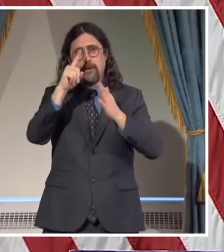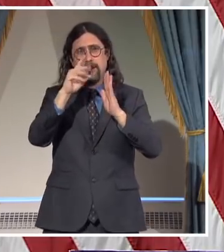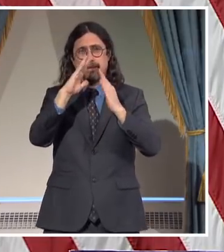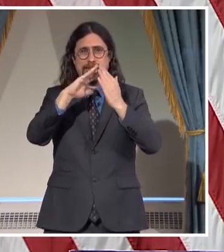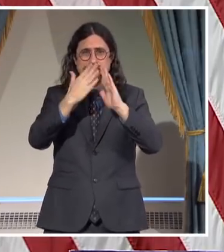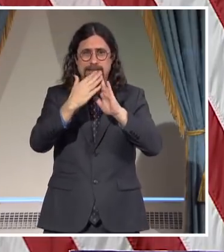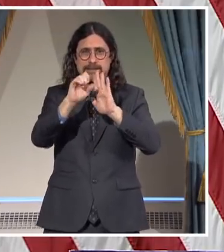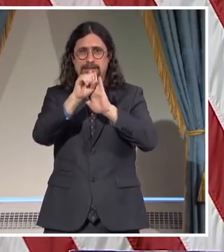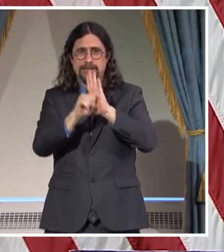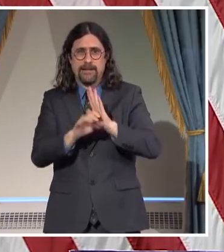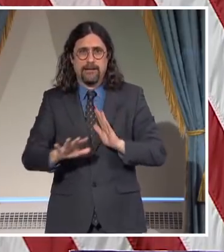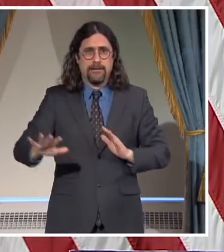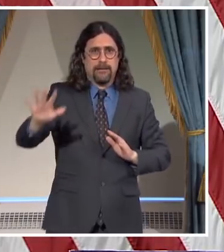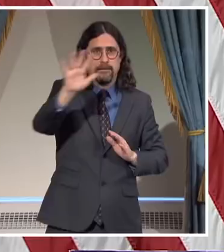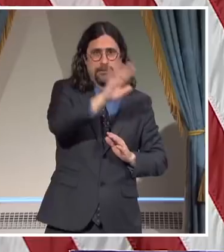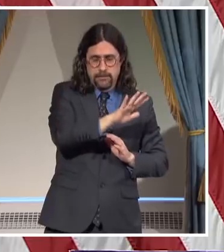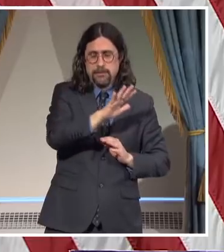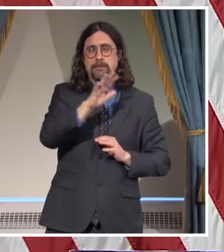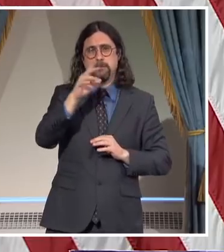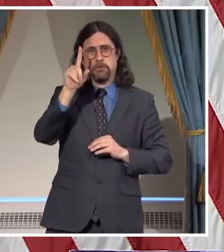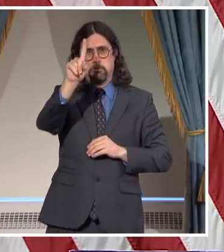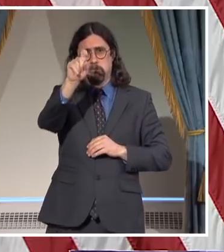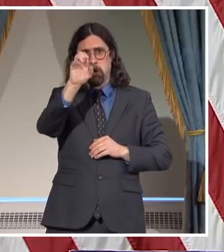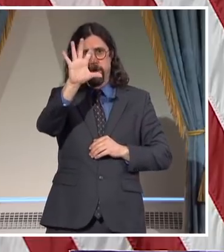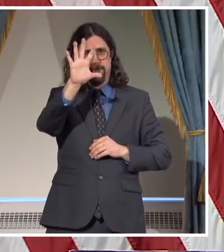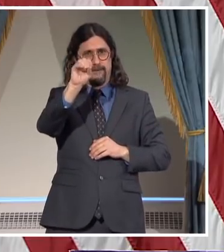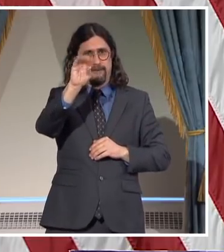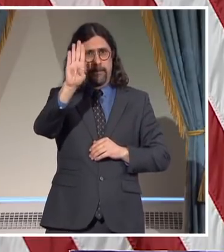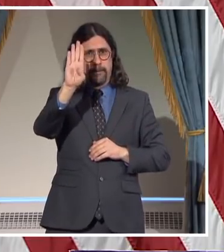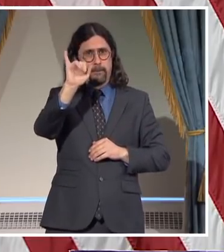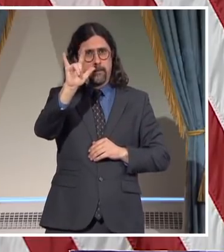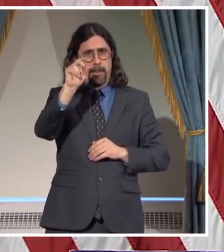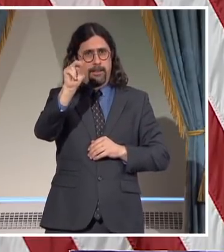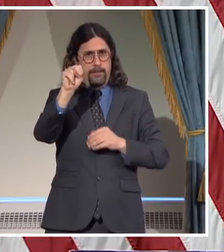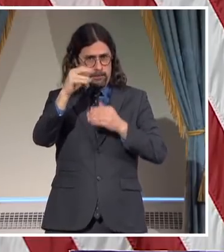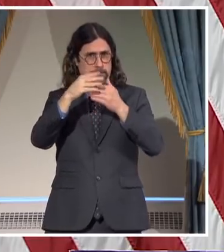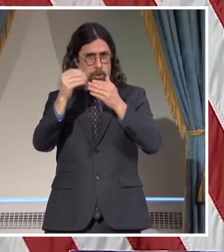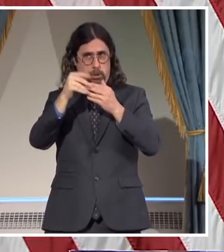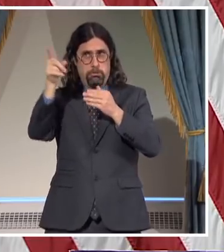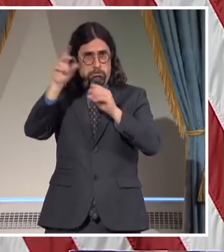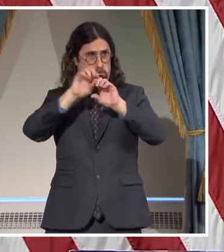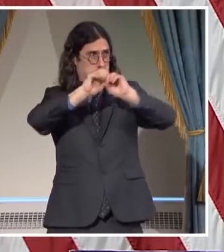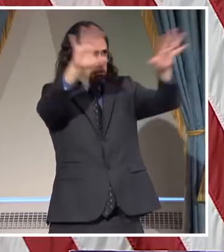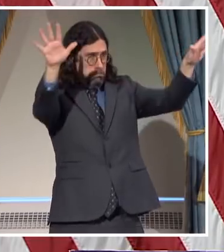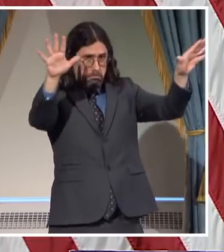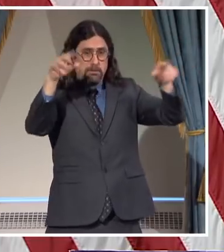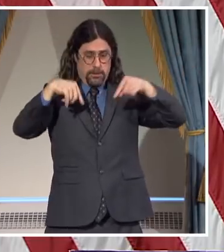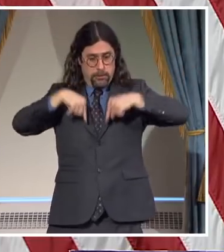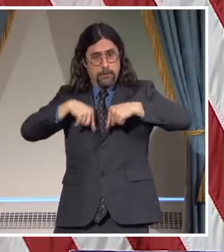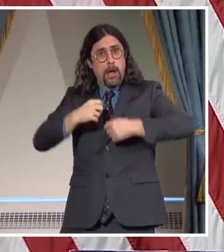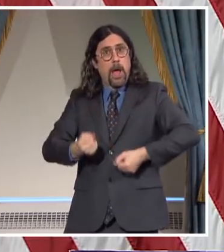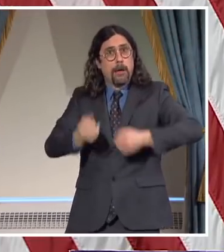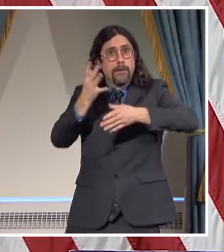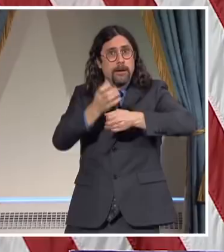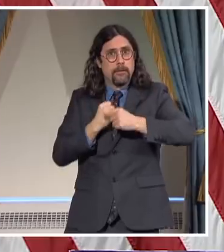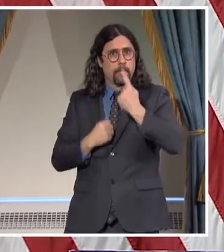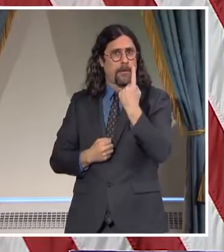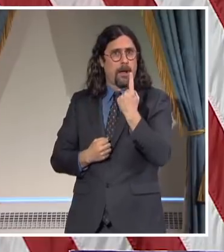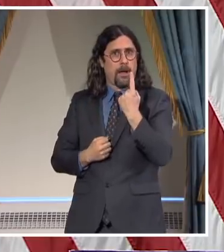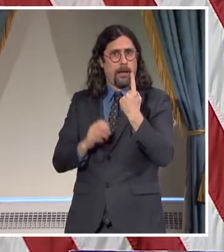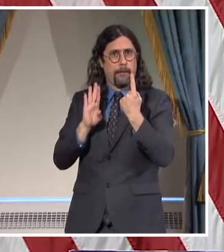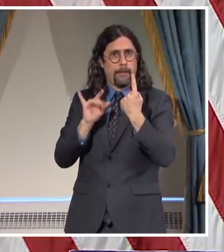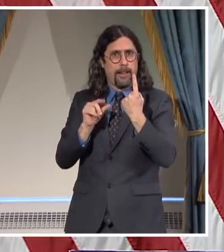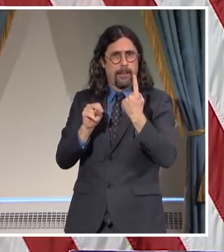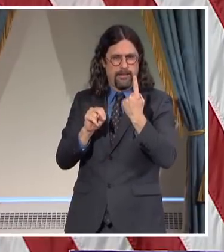Someone do the math down there in Washington in the Senate Republican majority. Someone do the math. They gave us